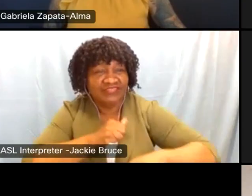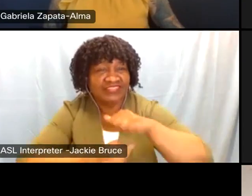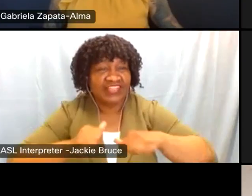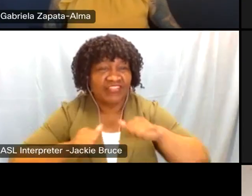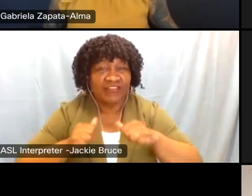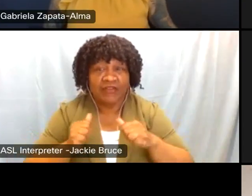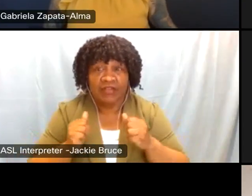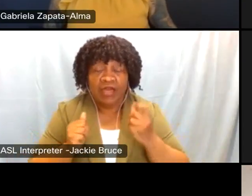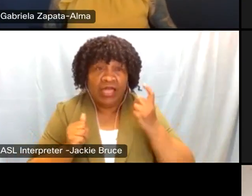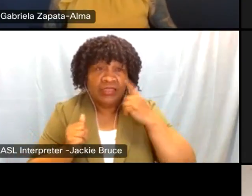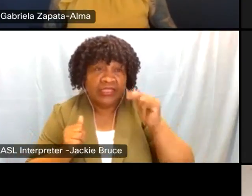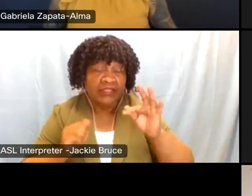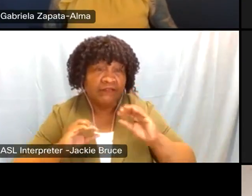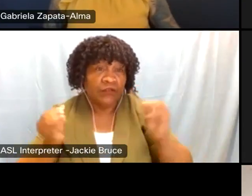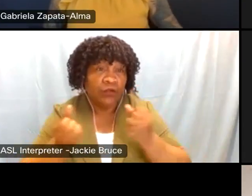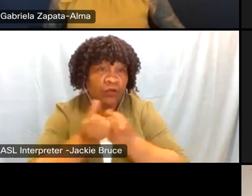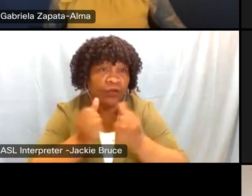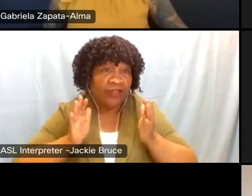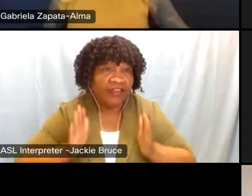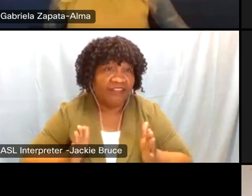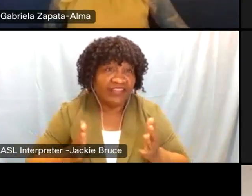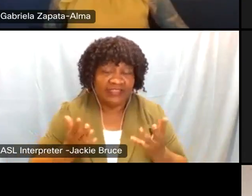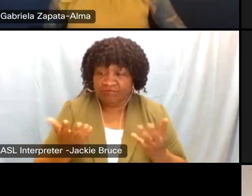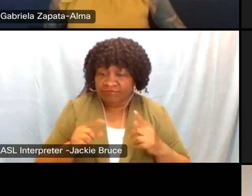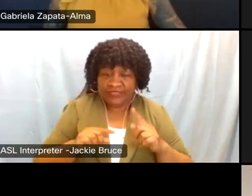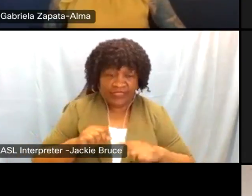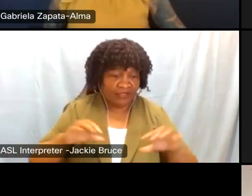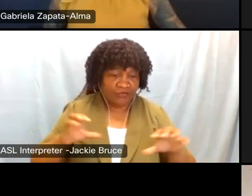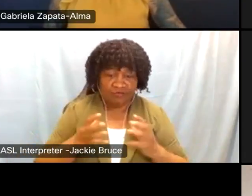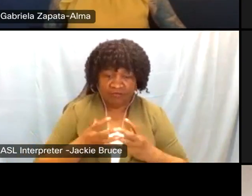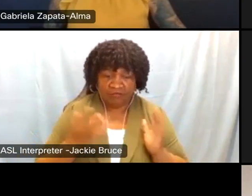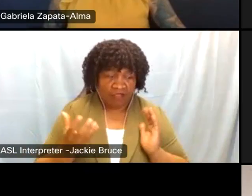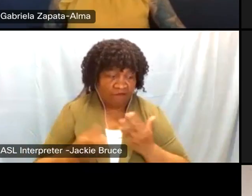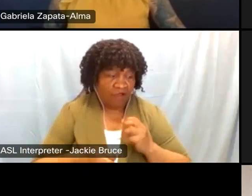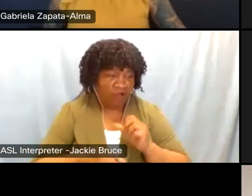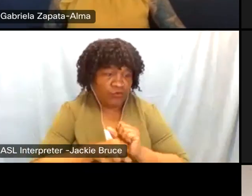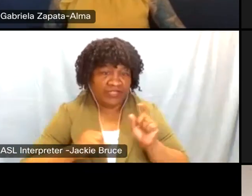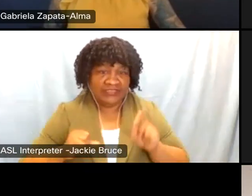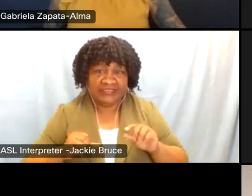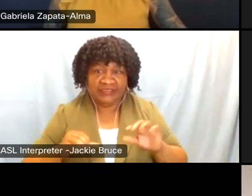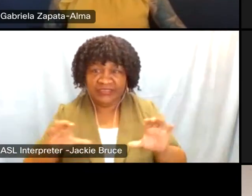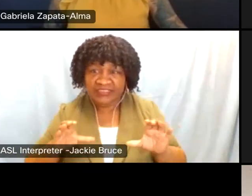advocates, um, we couldn't do a lot of the work that needs to be done.